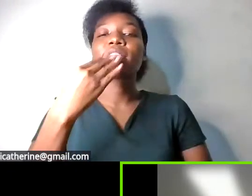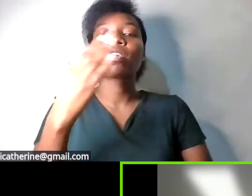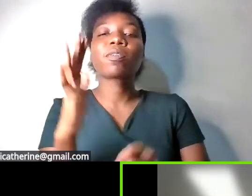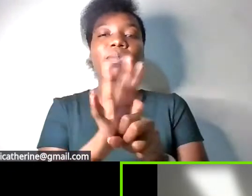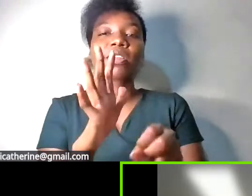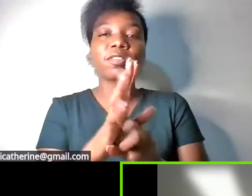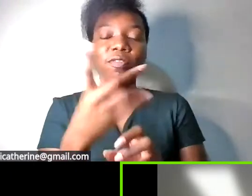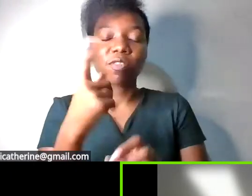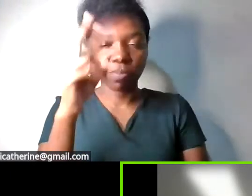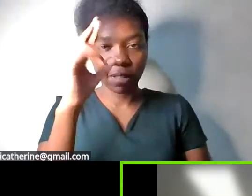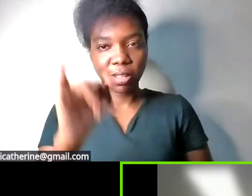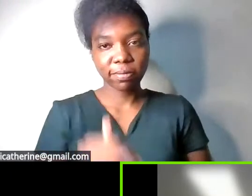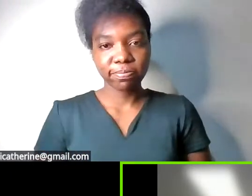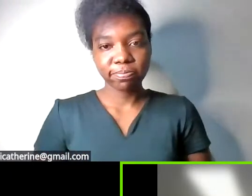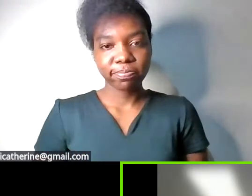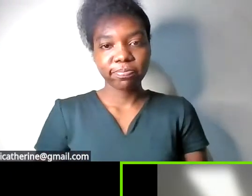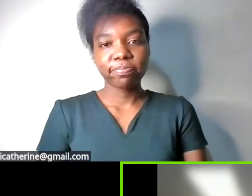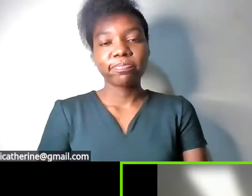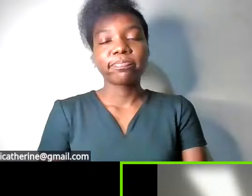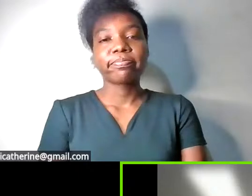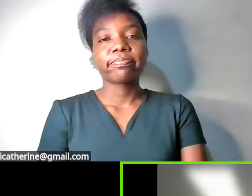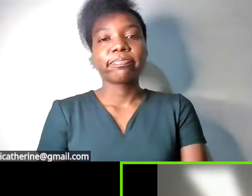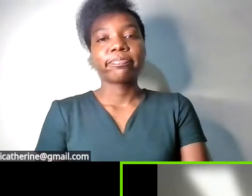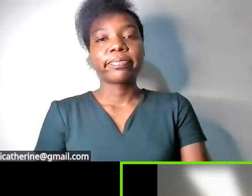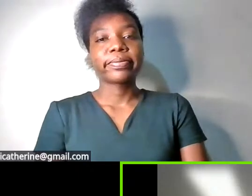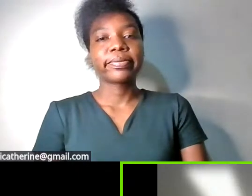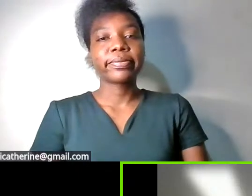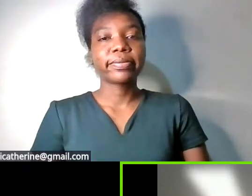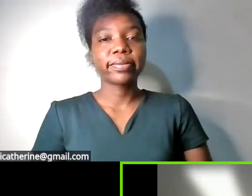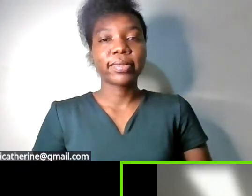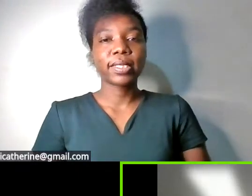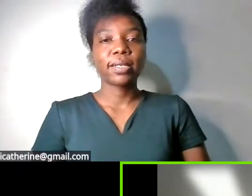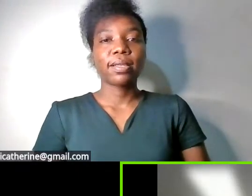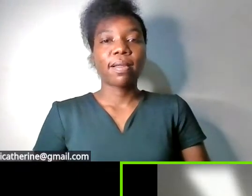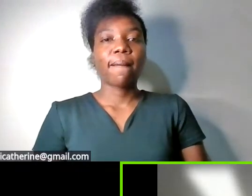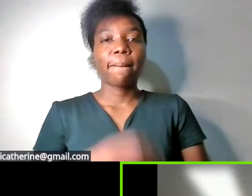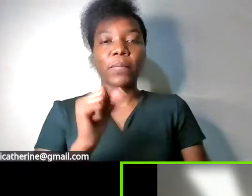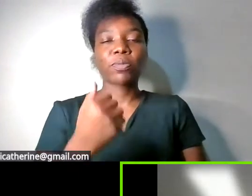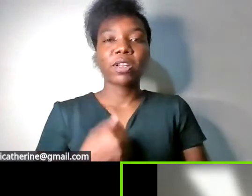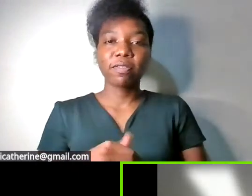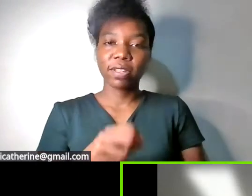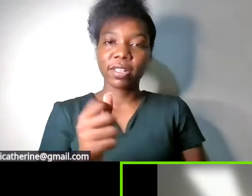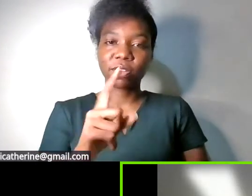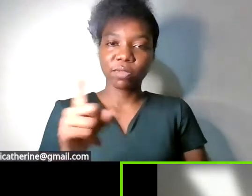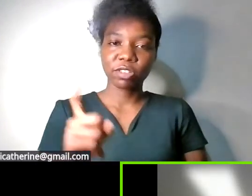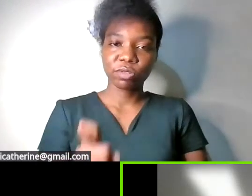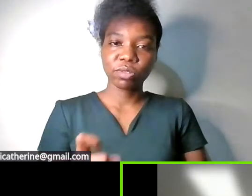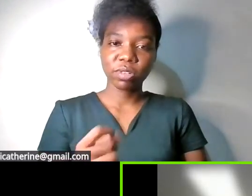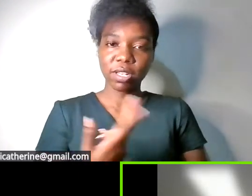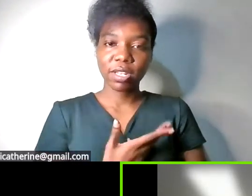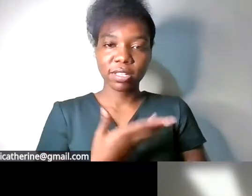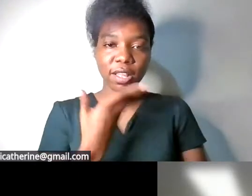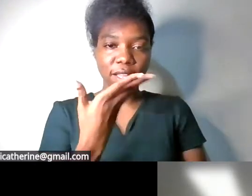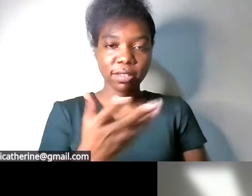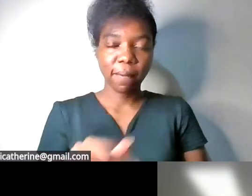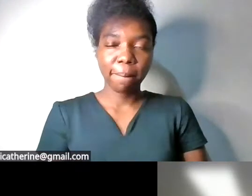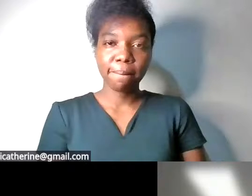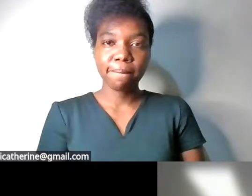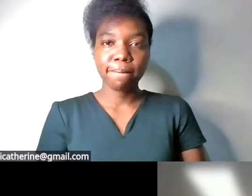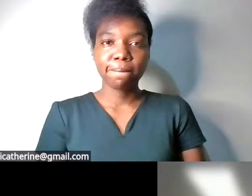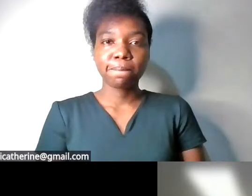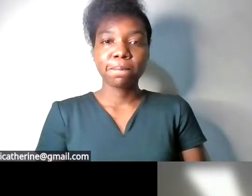that. Yeah. Can we also ask any more questions? Is there any more questions that we need to field? Yes, there